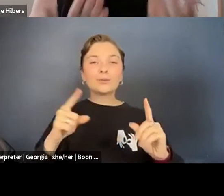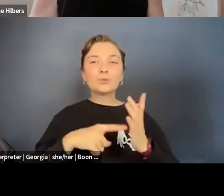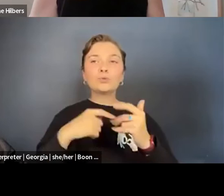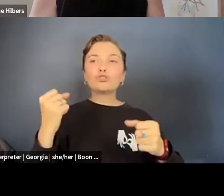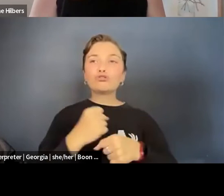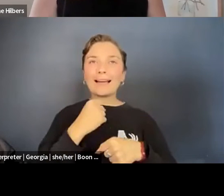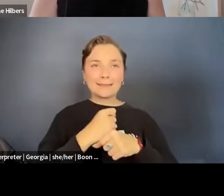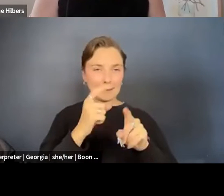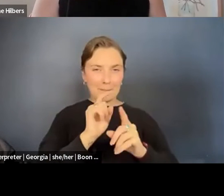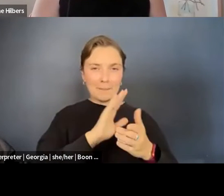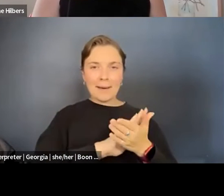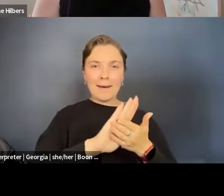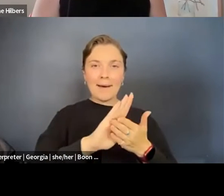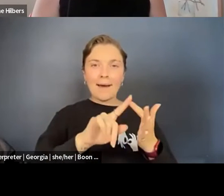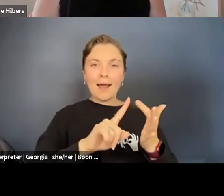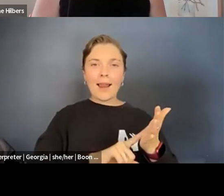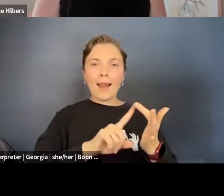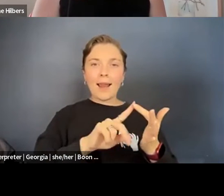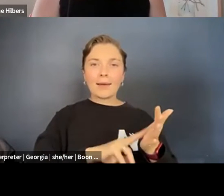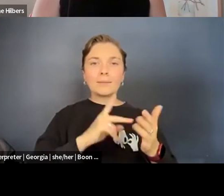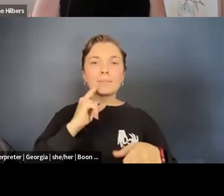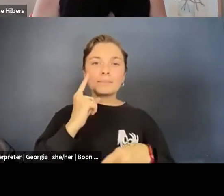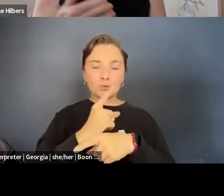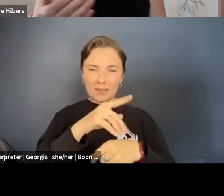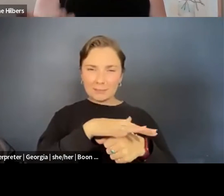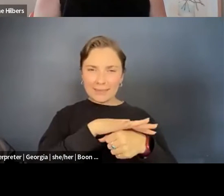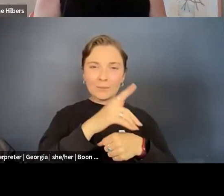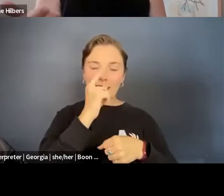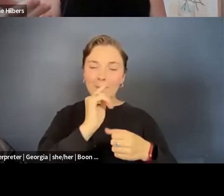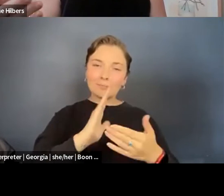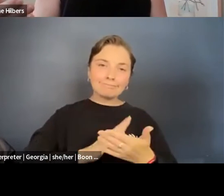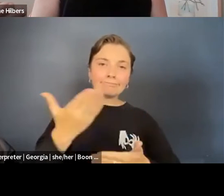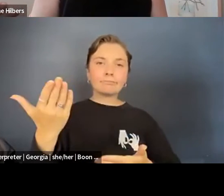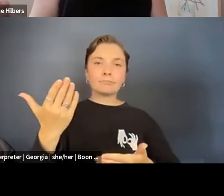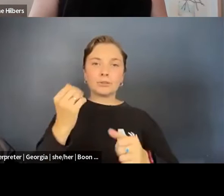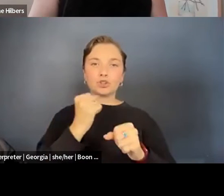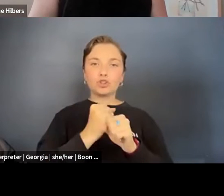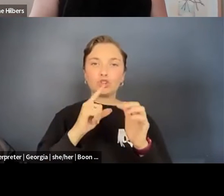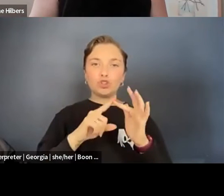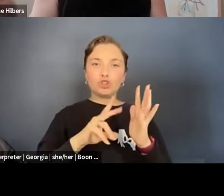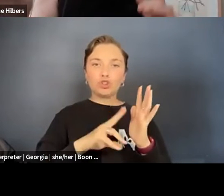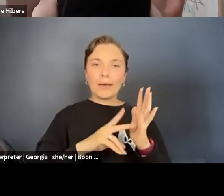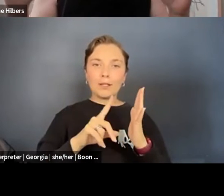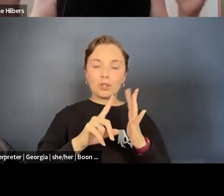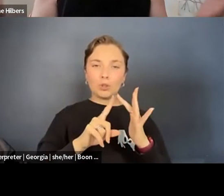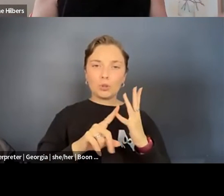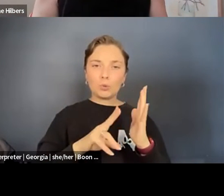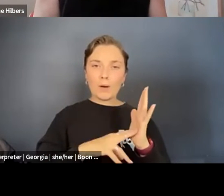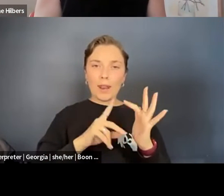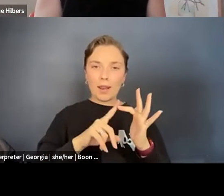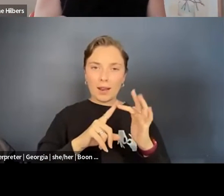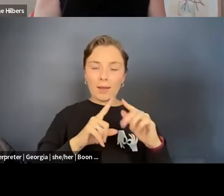very much what Helen is saying there, a space where we can be authentic and genuine and allow also what